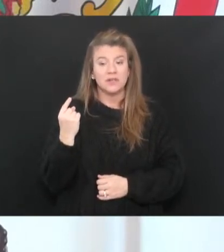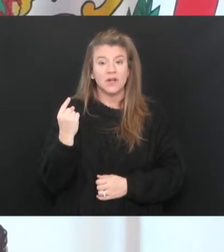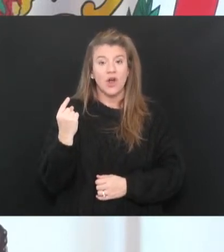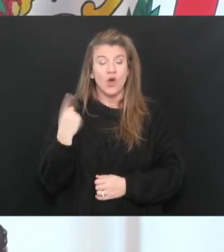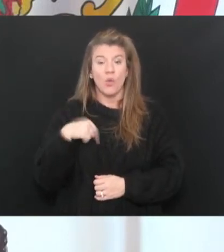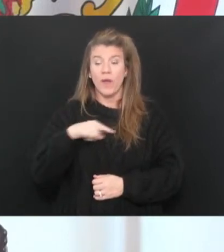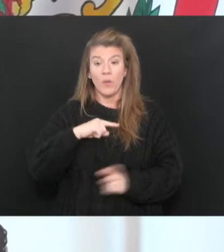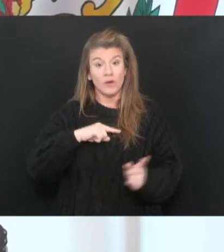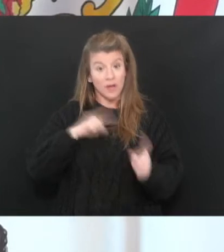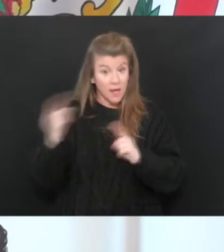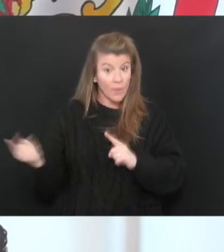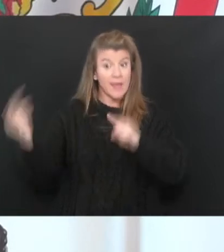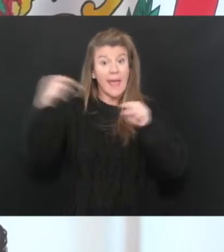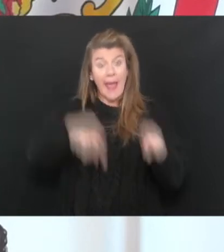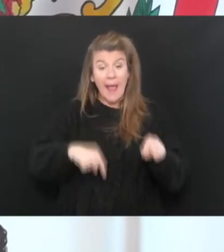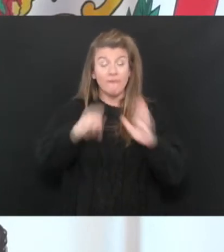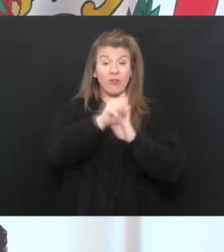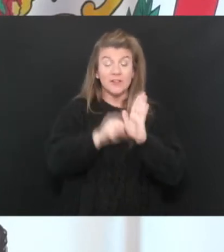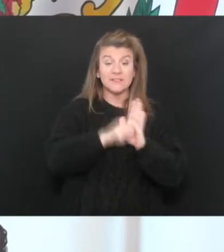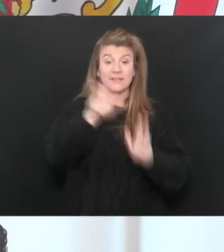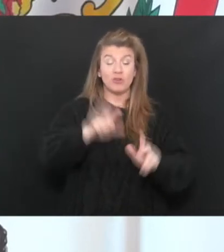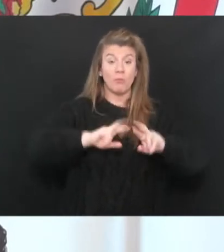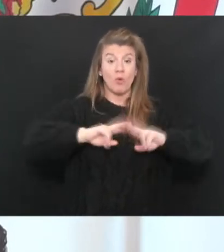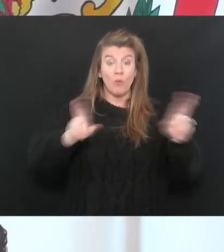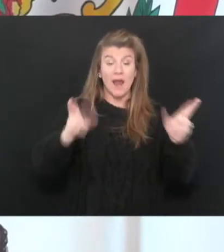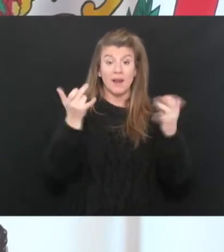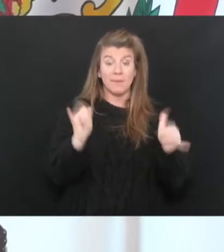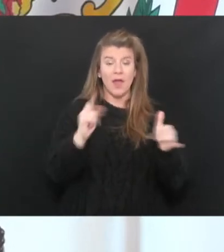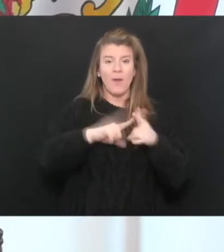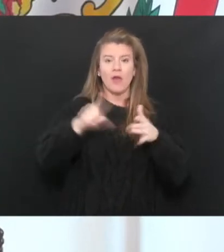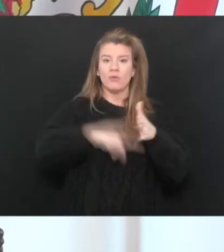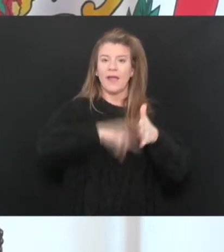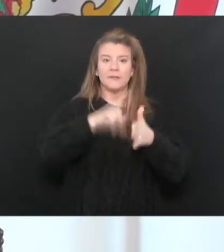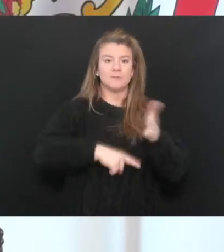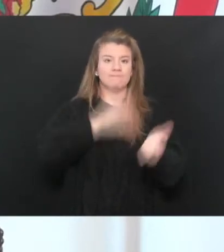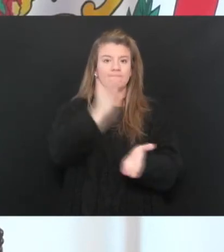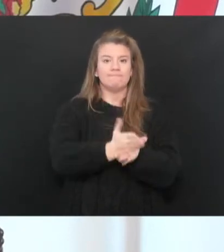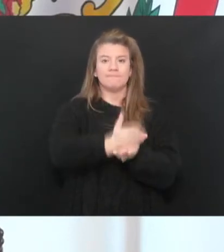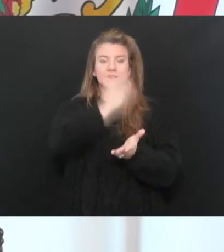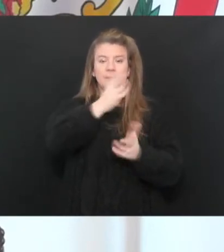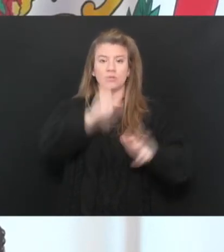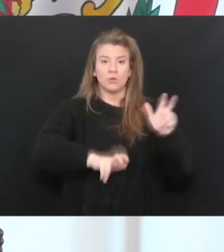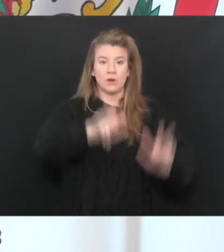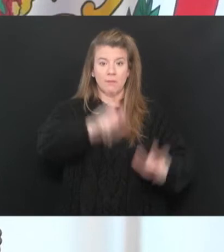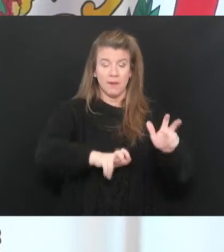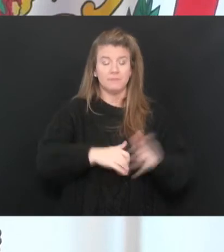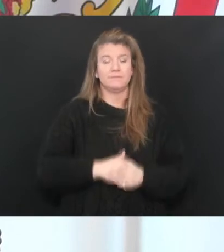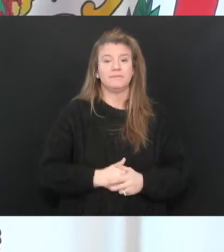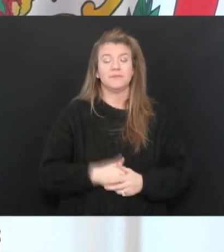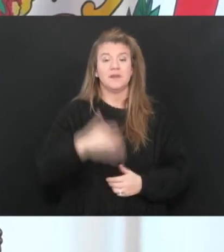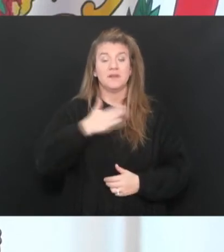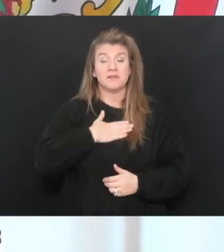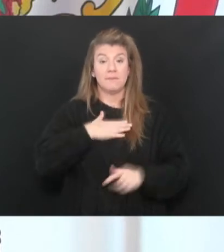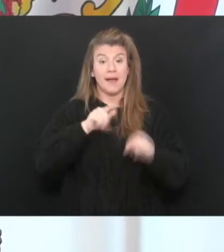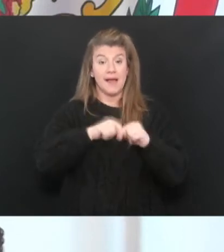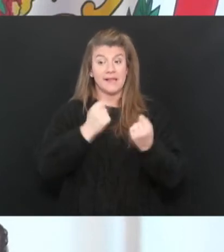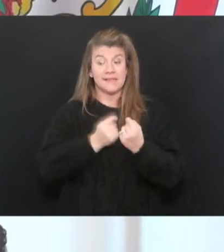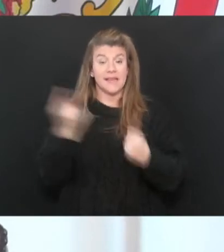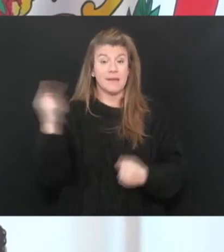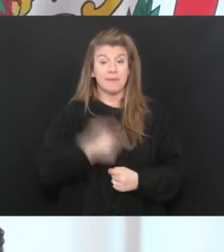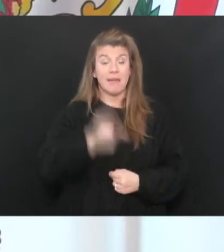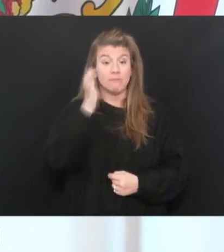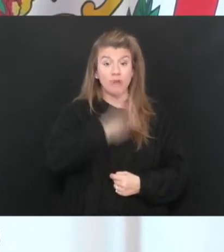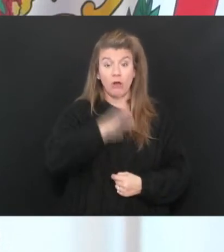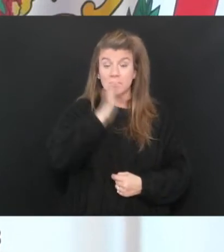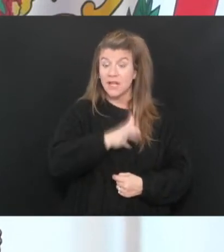at the state tournament, ready to play, and we had to cancel the whole tournament. So my team ended up coming to Charleston. They didn't